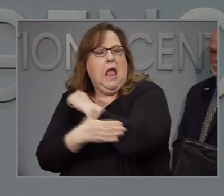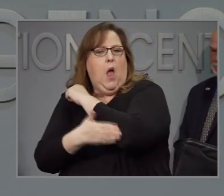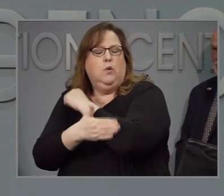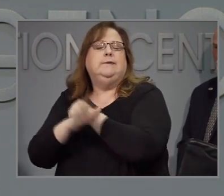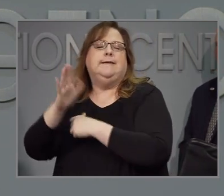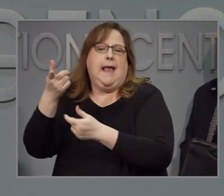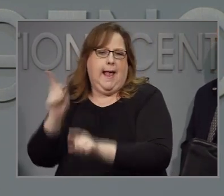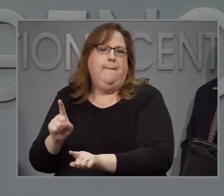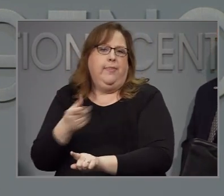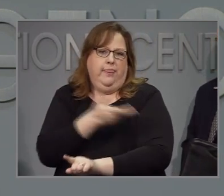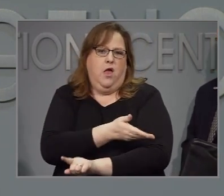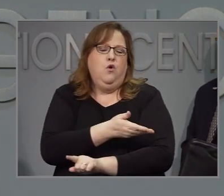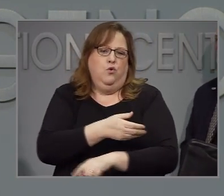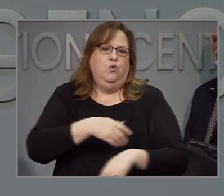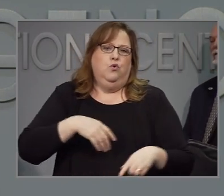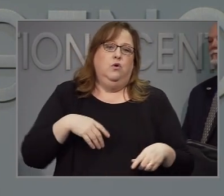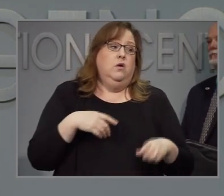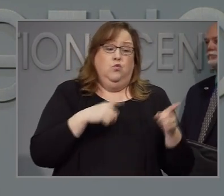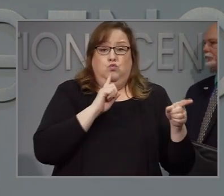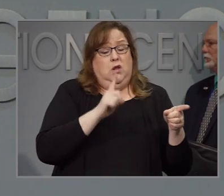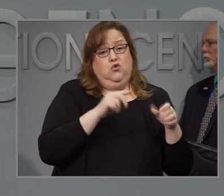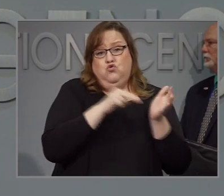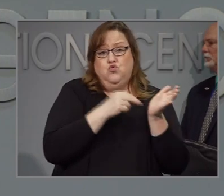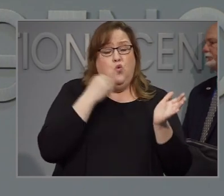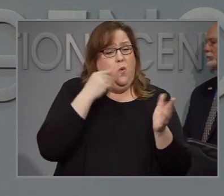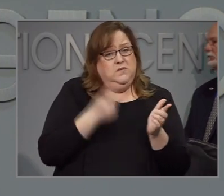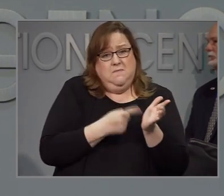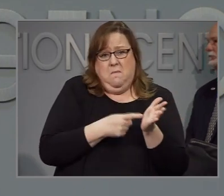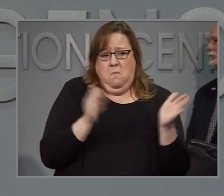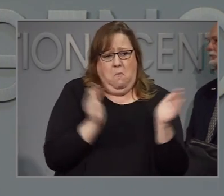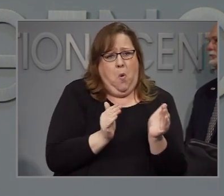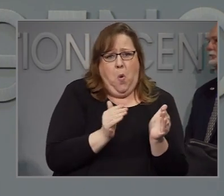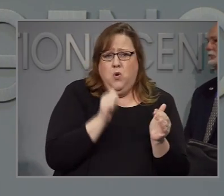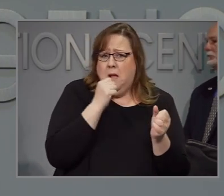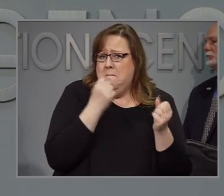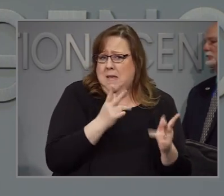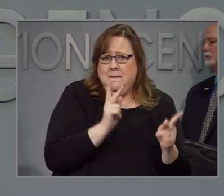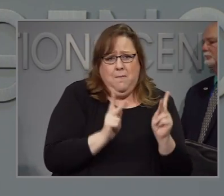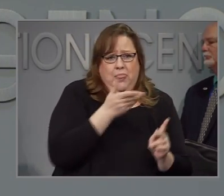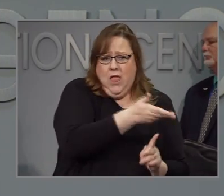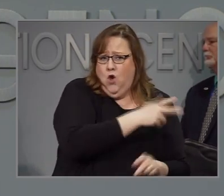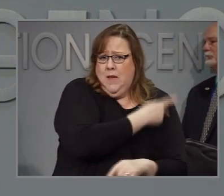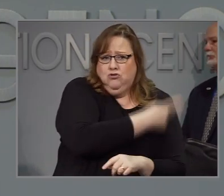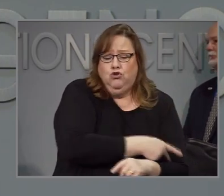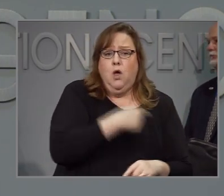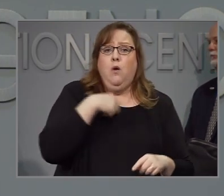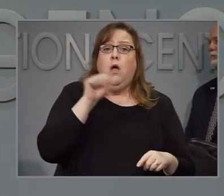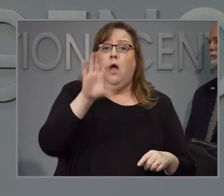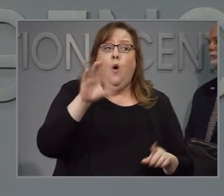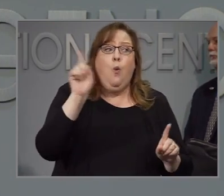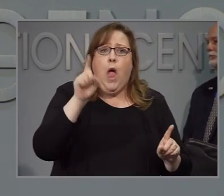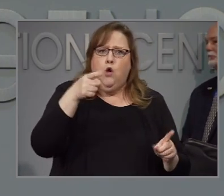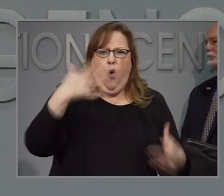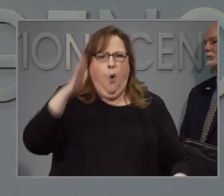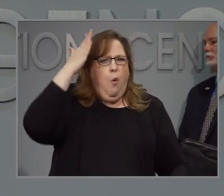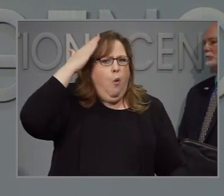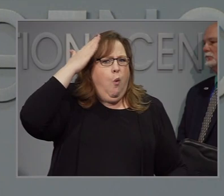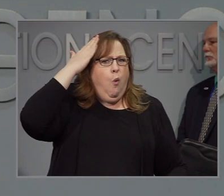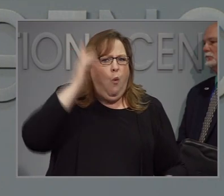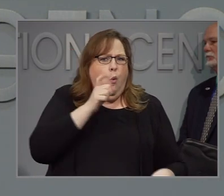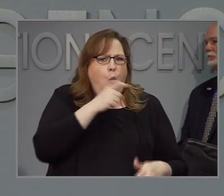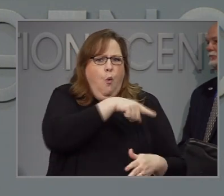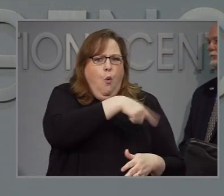small and have very few number of patients in it. And as far as the case counts, it is one of those things that it is a